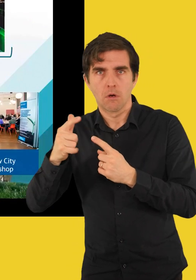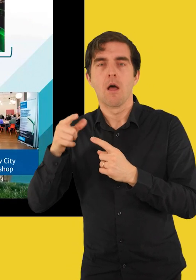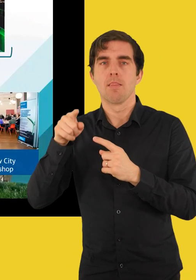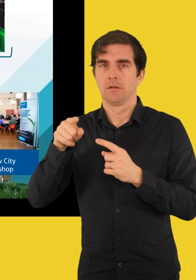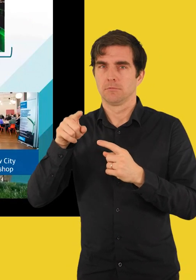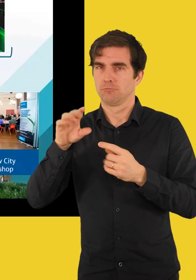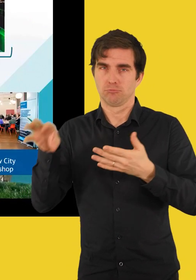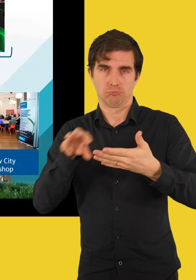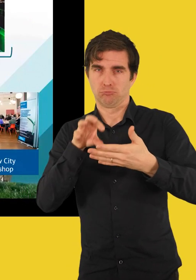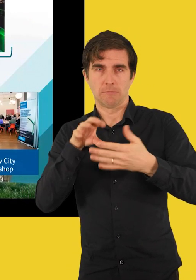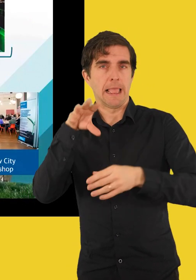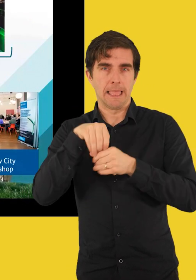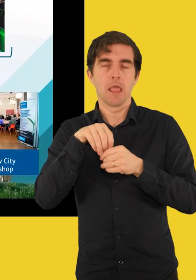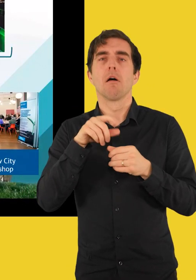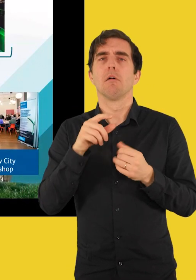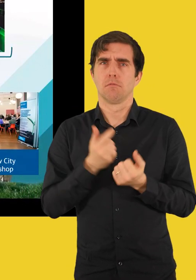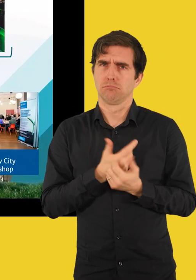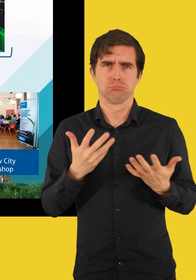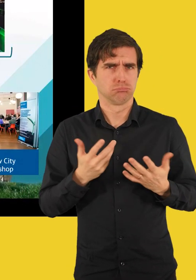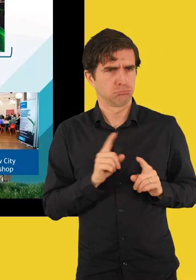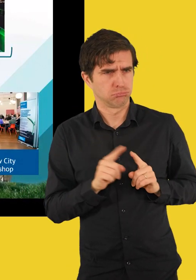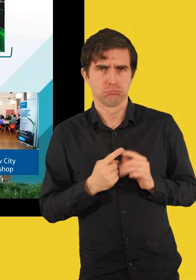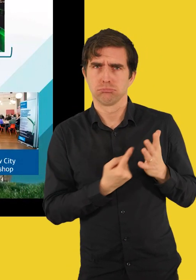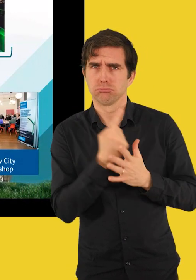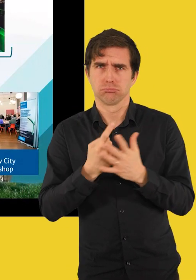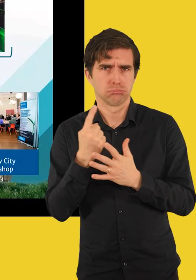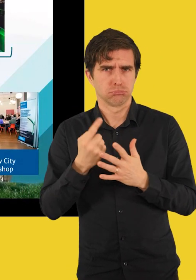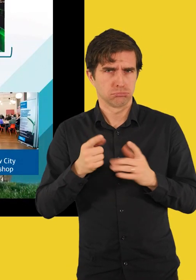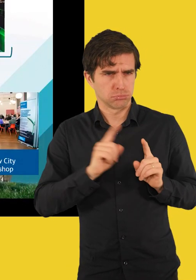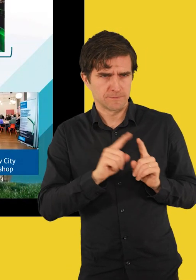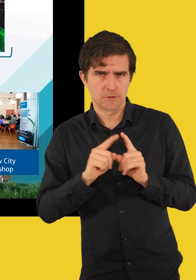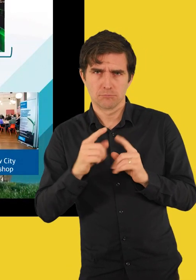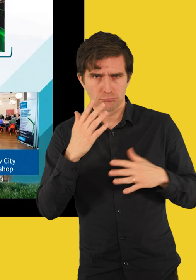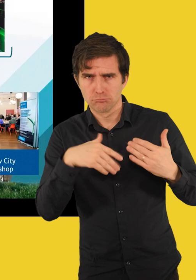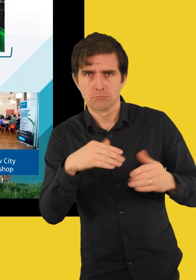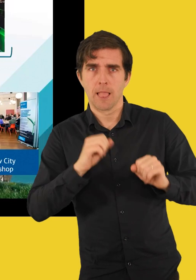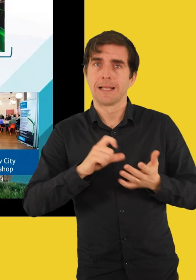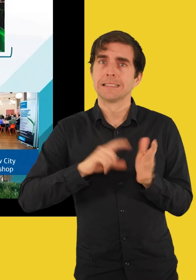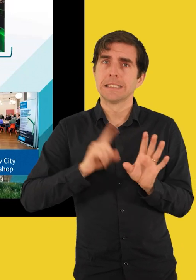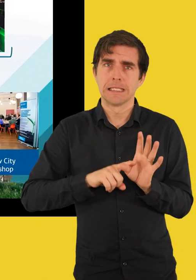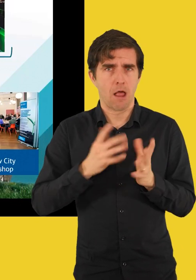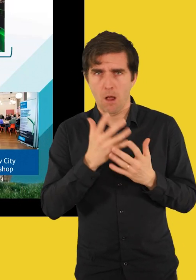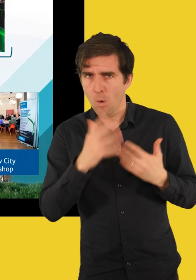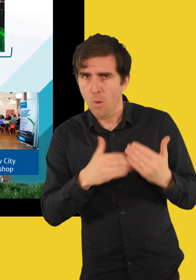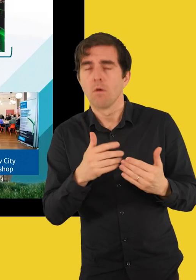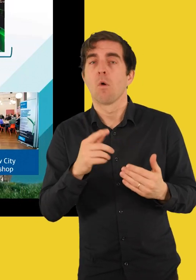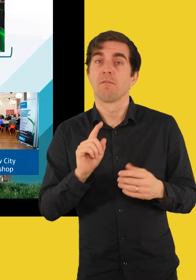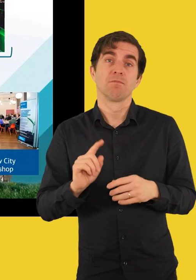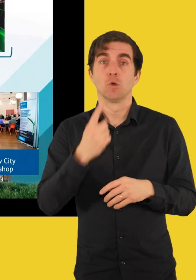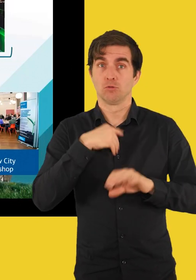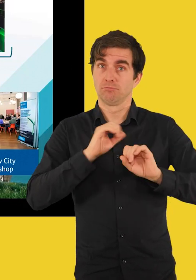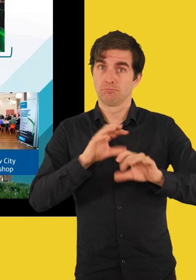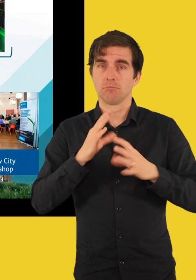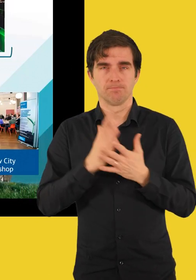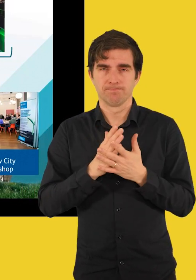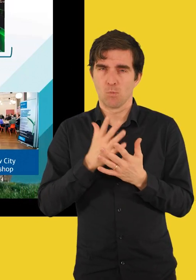a very small snapshot on the screen. There are a huge number of things that drive the direction across the city. So there's a first kind of